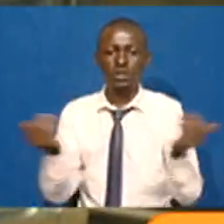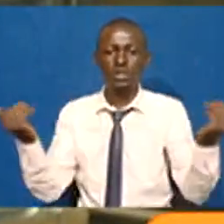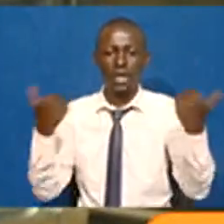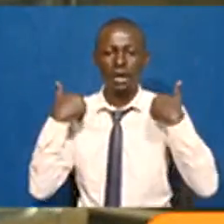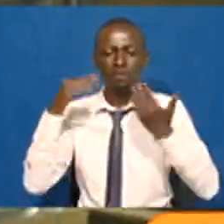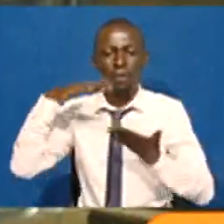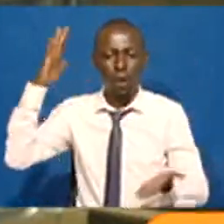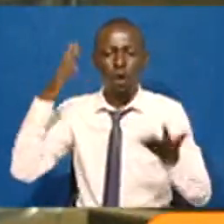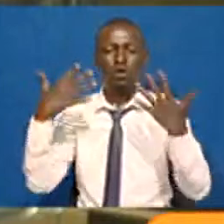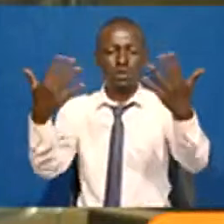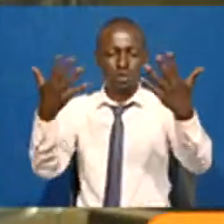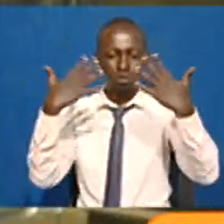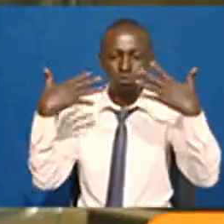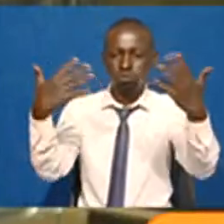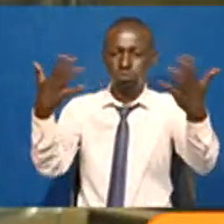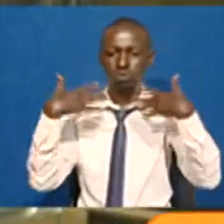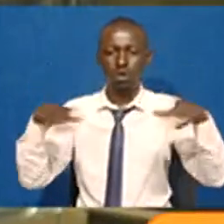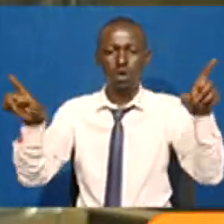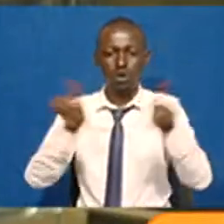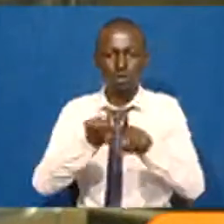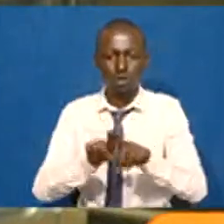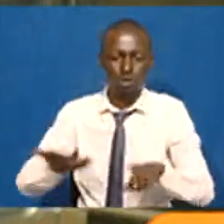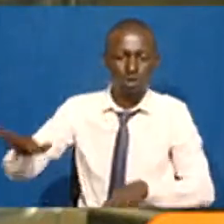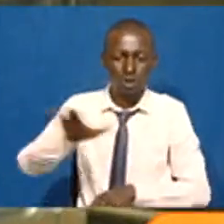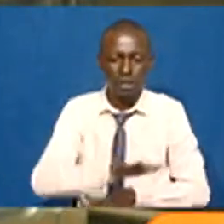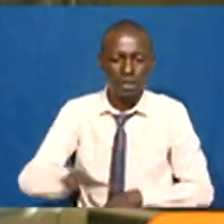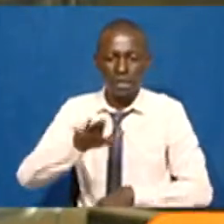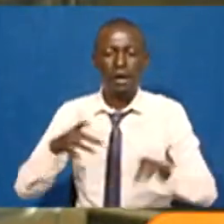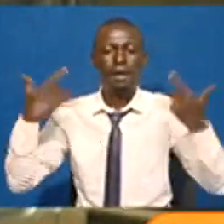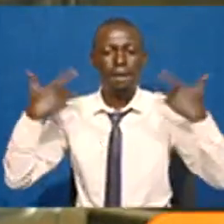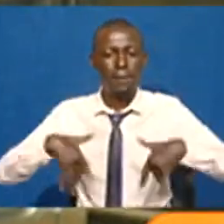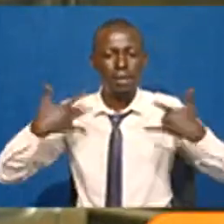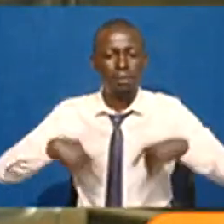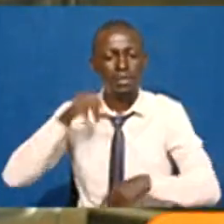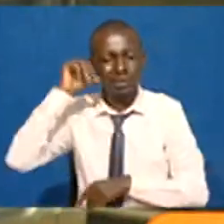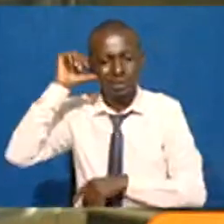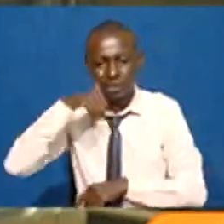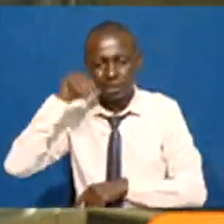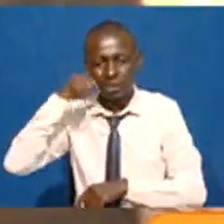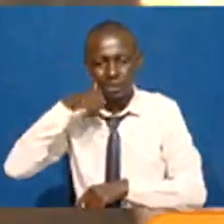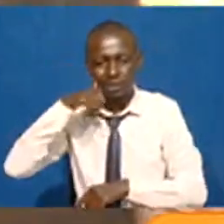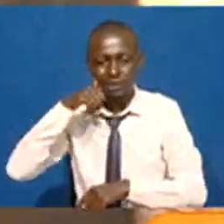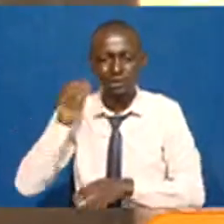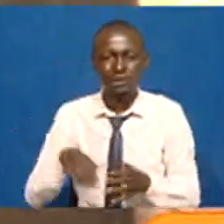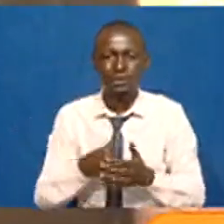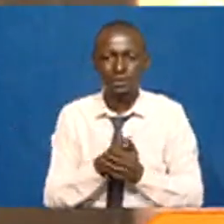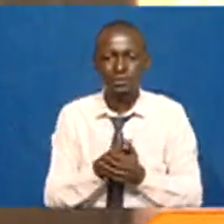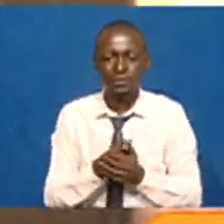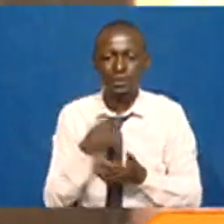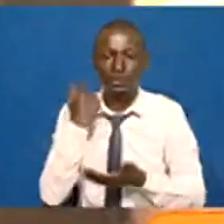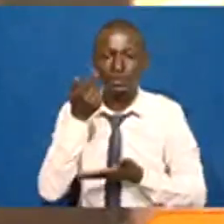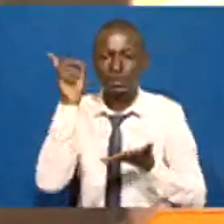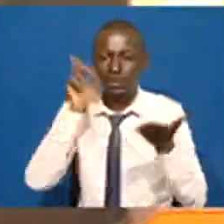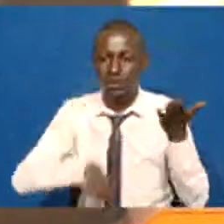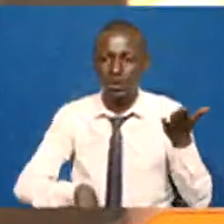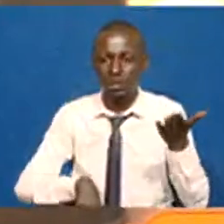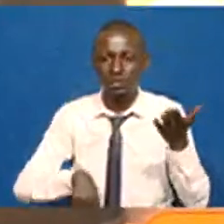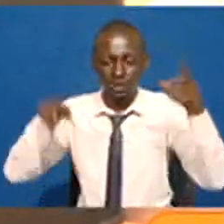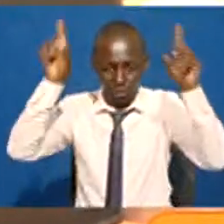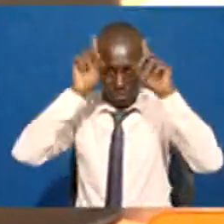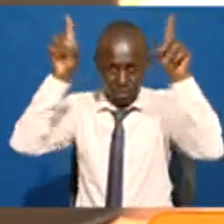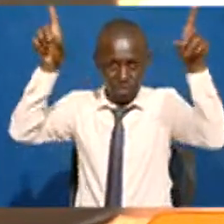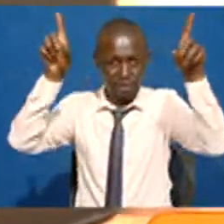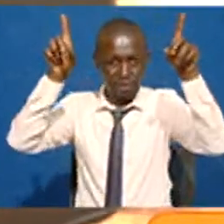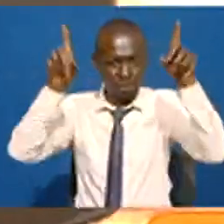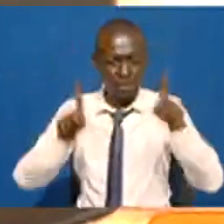and ensure that they play in an environment that is free of soot and free of particulate matter and smoke. Mabiria says they settled on